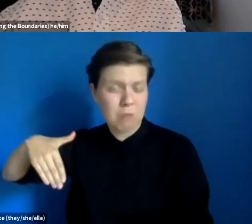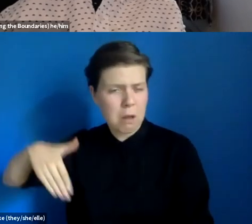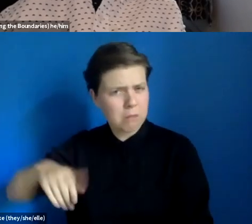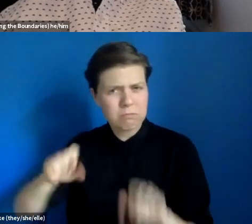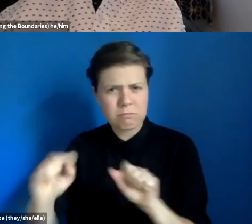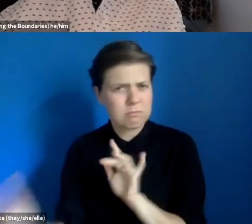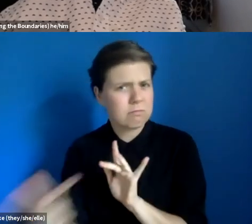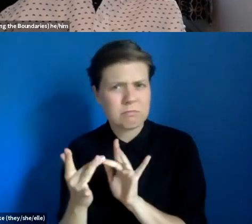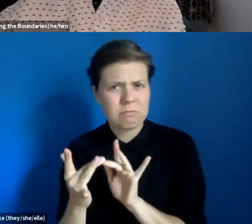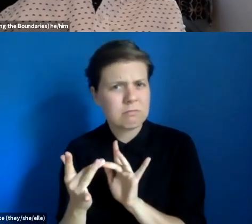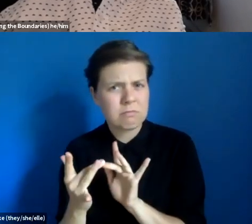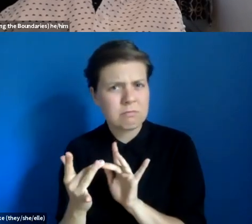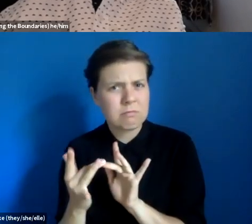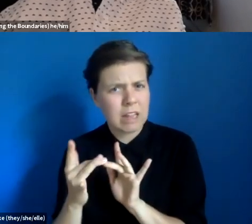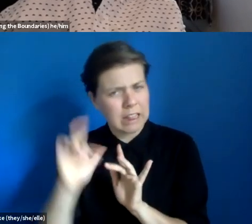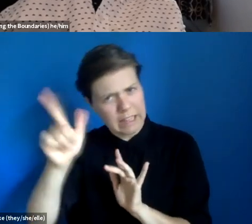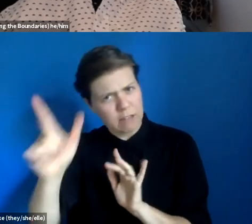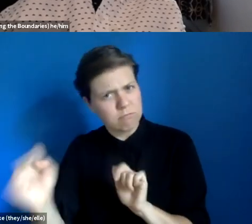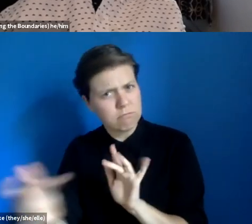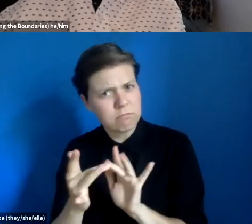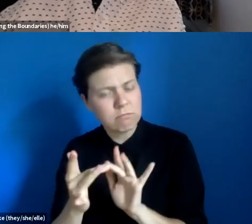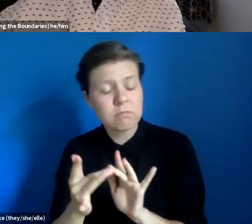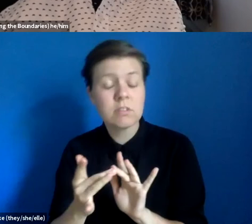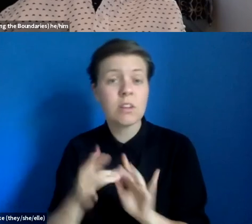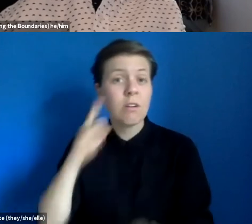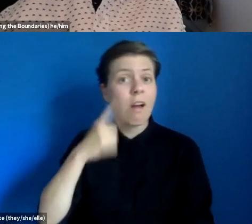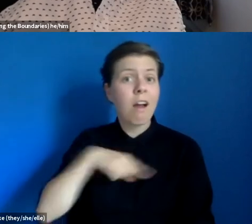the boundaries, that's blur the boundary on Twitter.